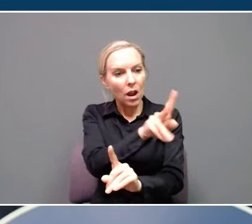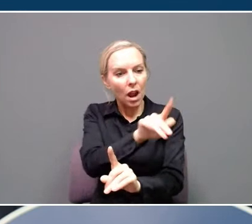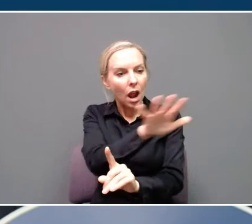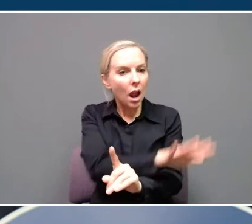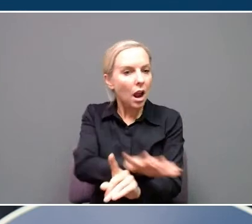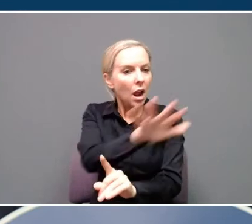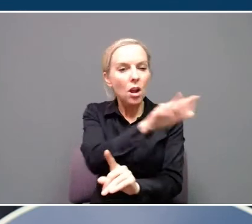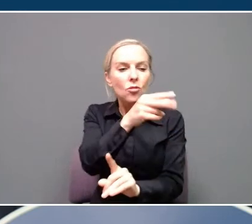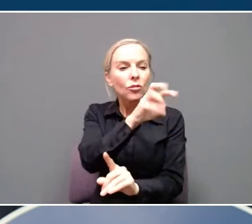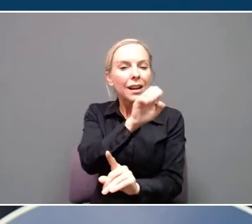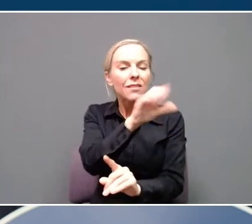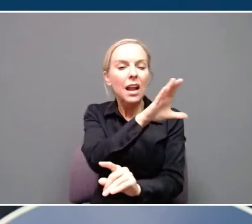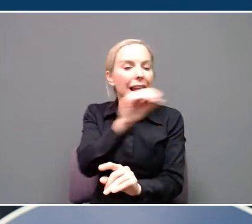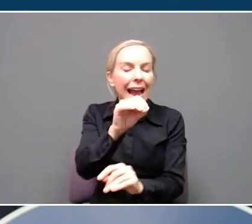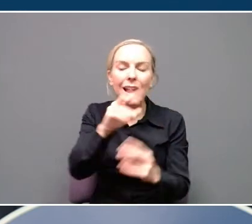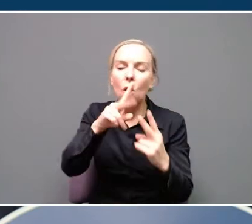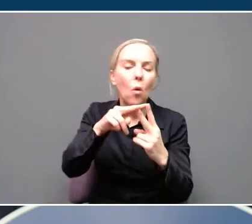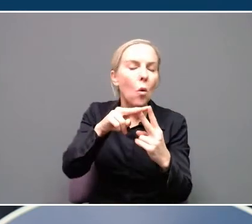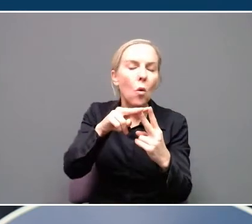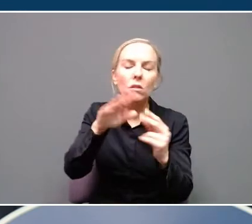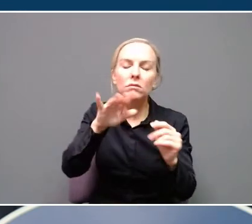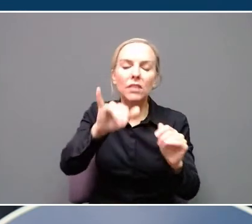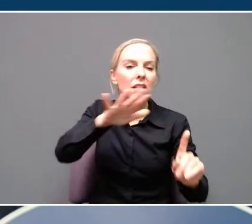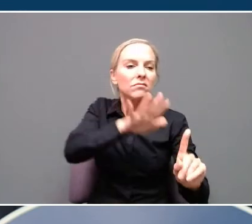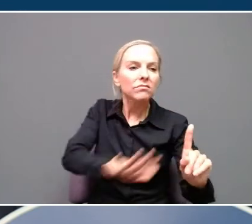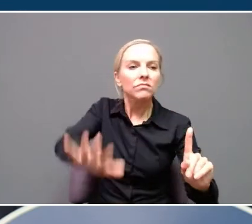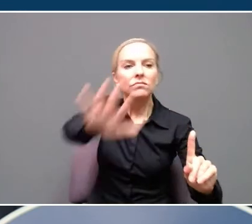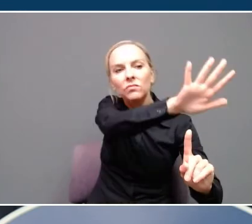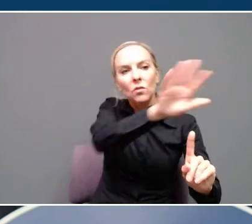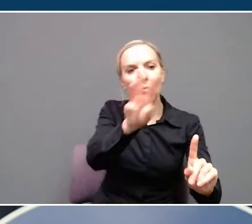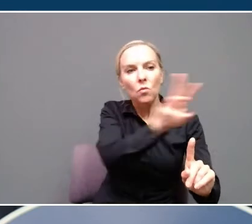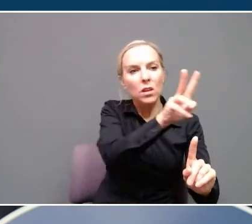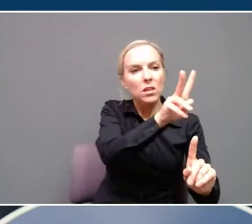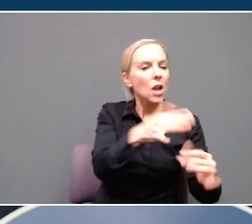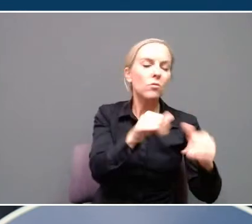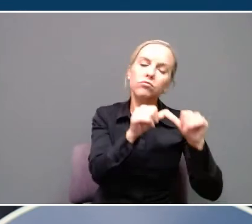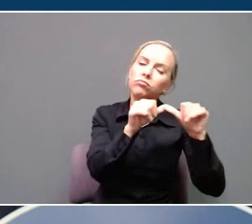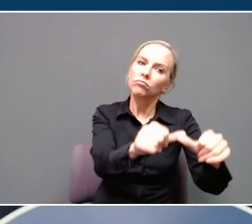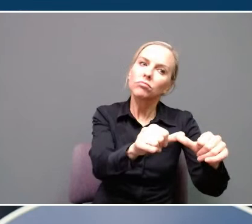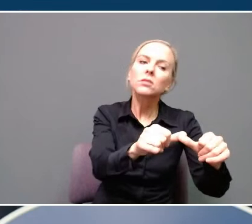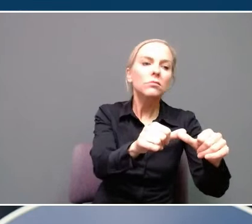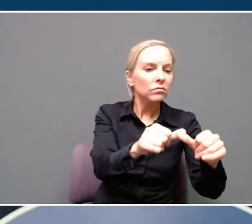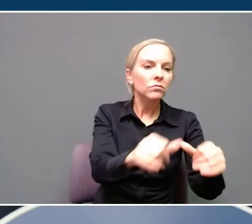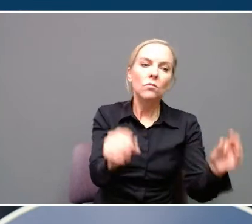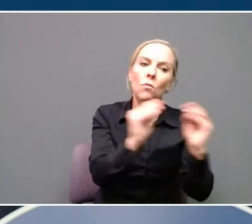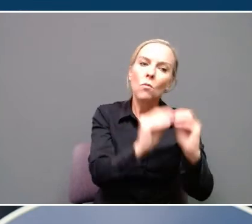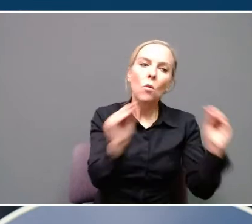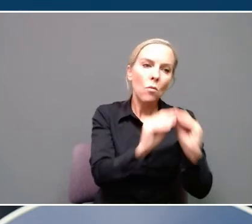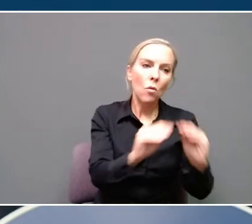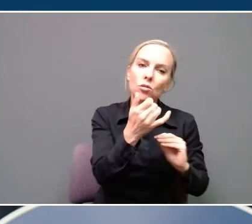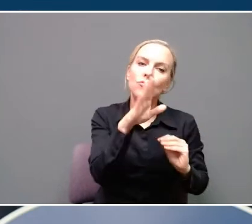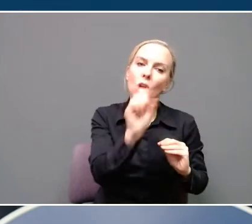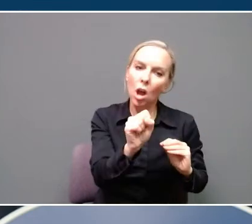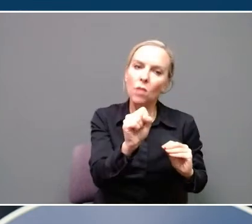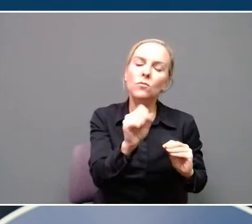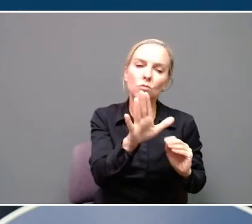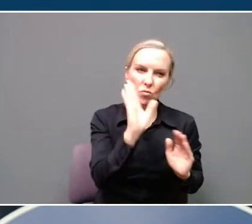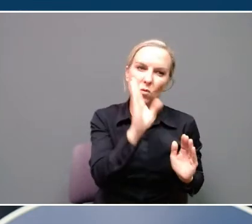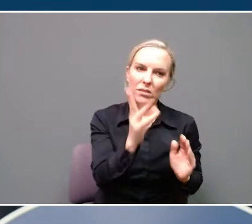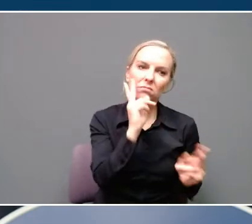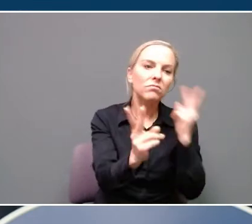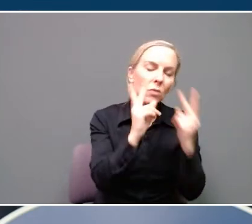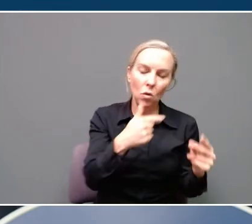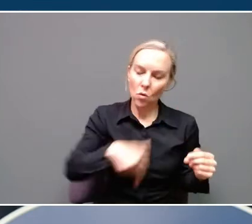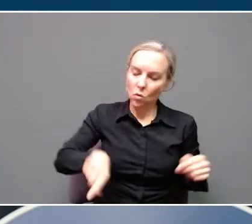County or in the surrounding area in the coming months. So please know that we're not just working hard to